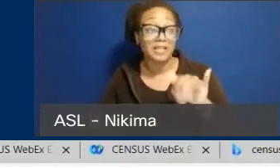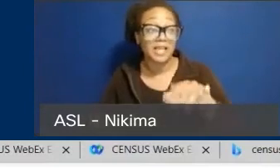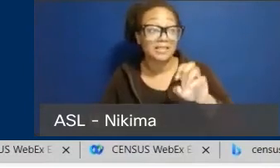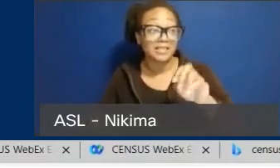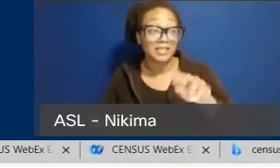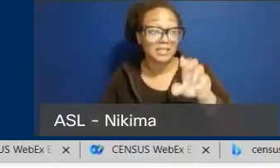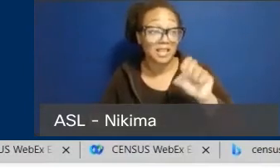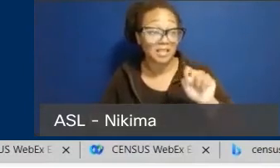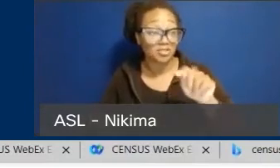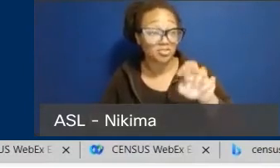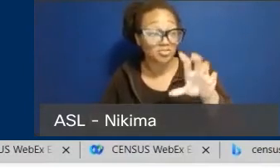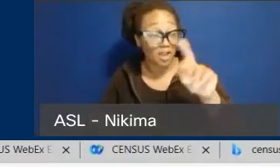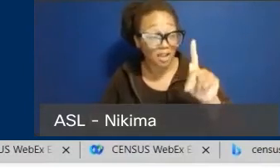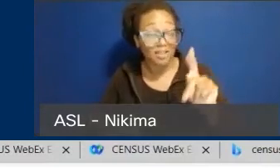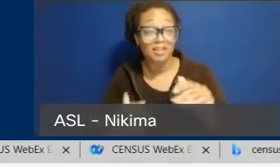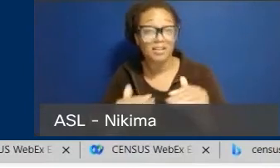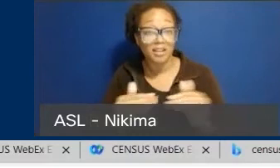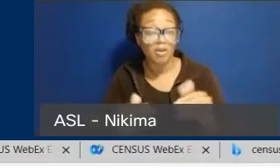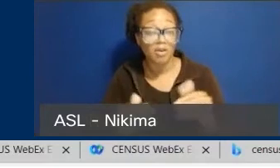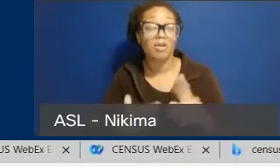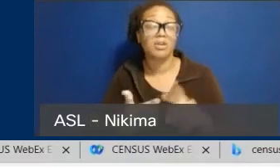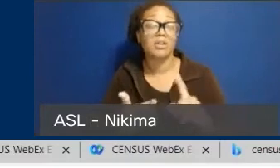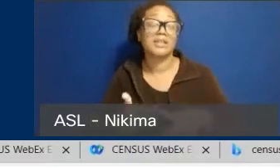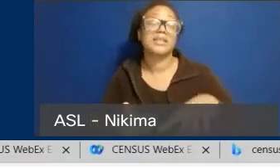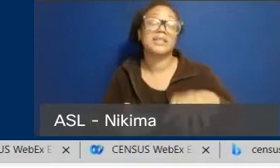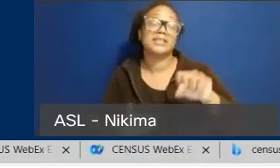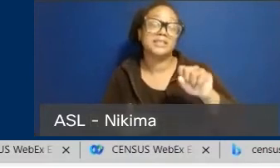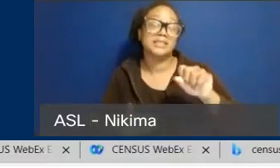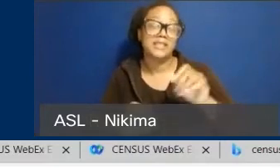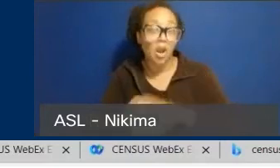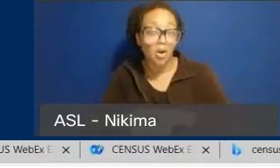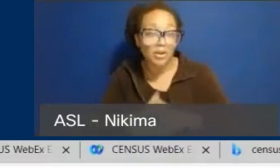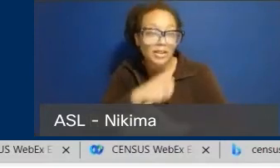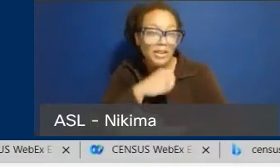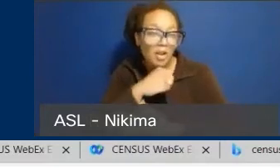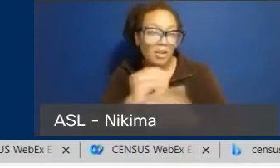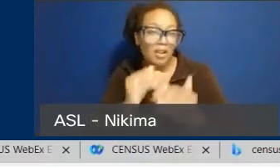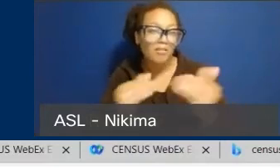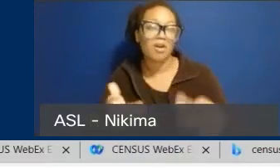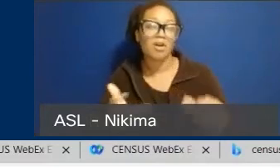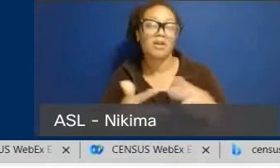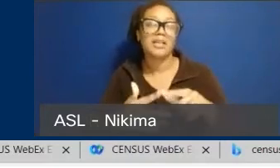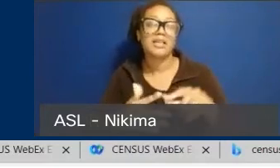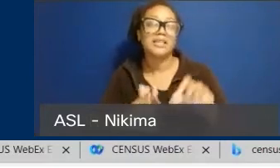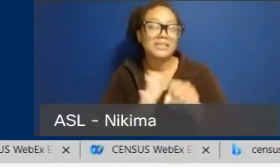at the county level, at the state level, and at the national level.